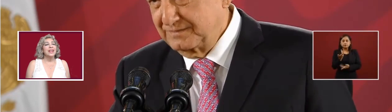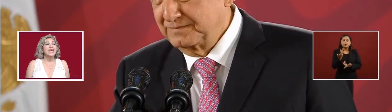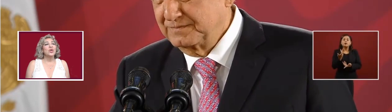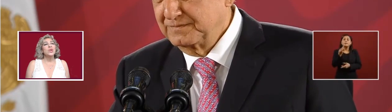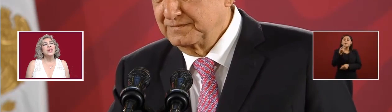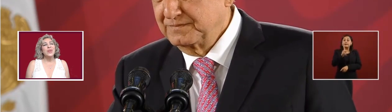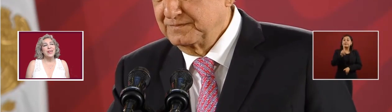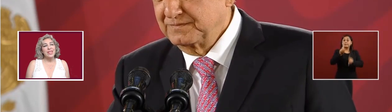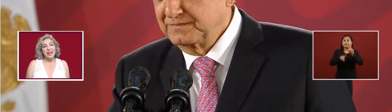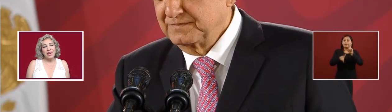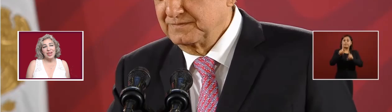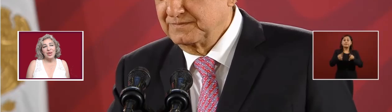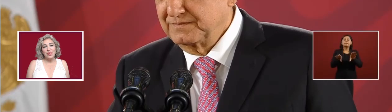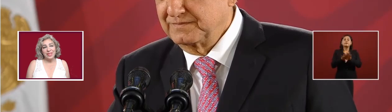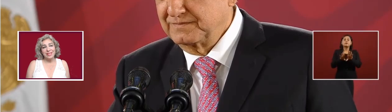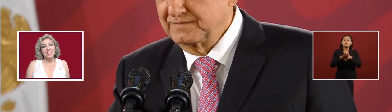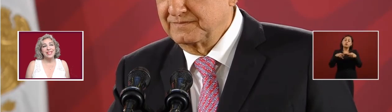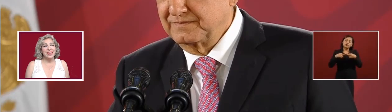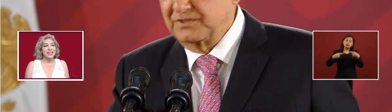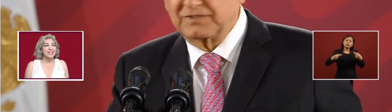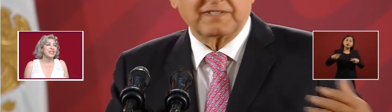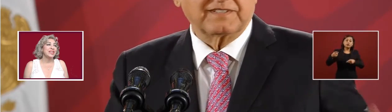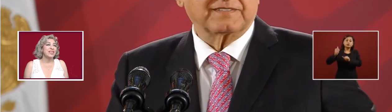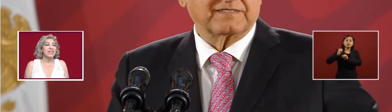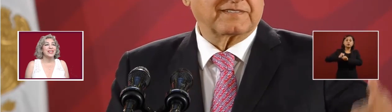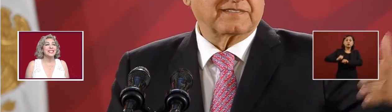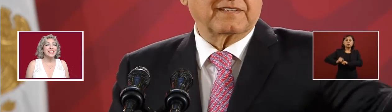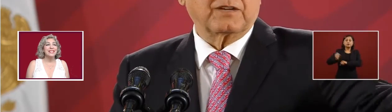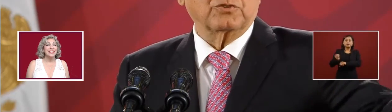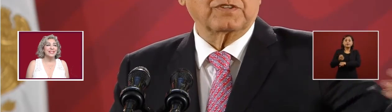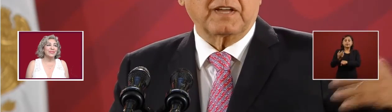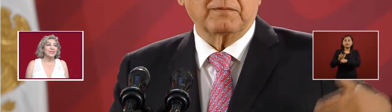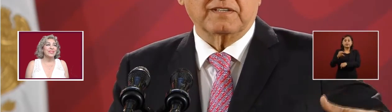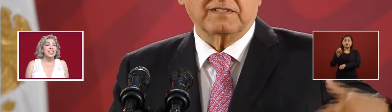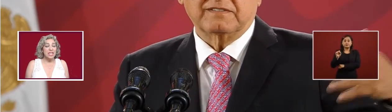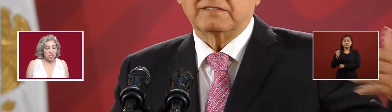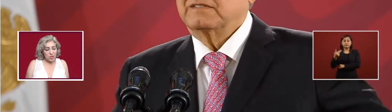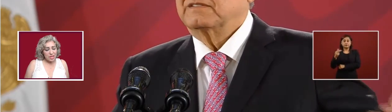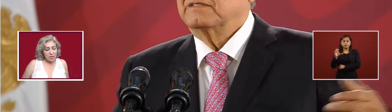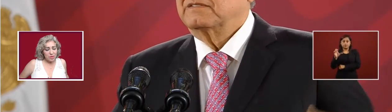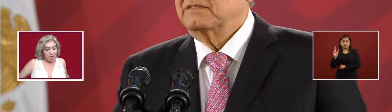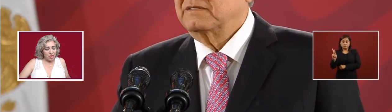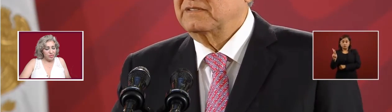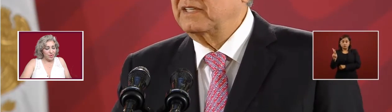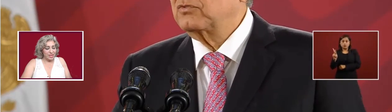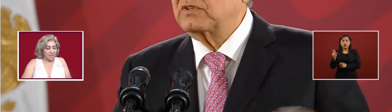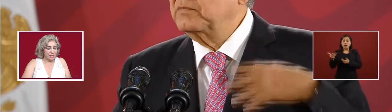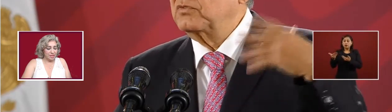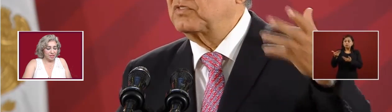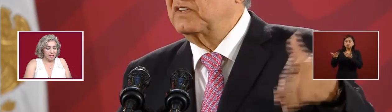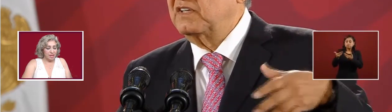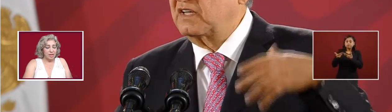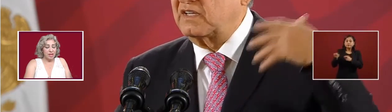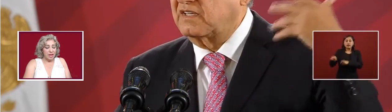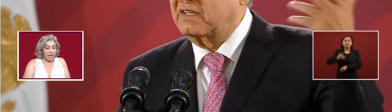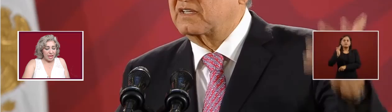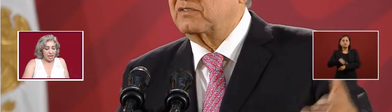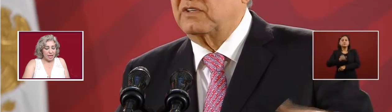according to how they got along with, the Secretary of Hacienda. that. So, then, they would authorize it.